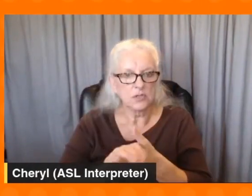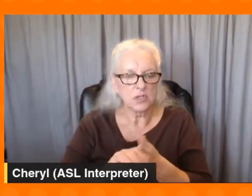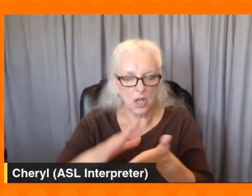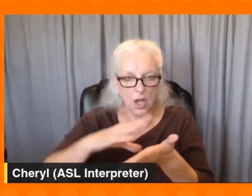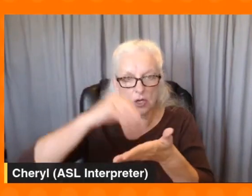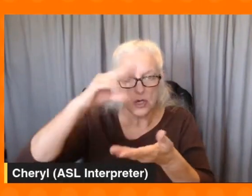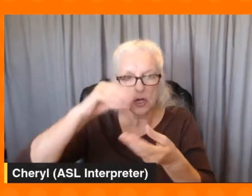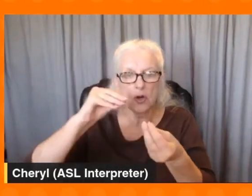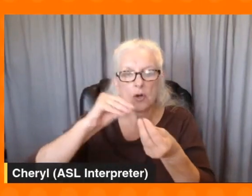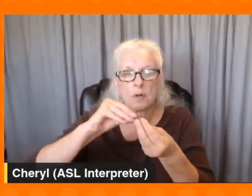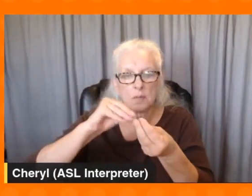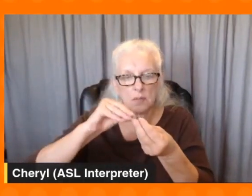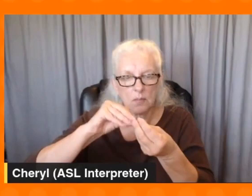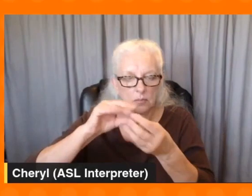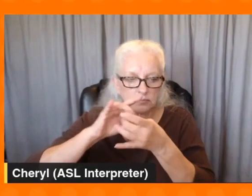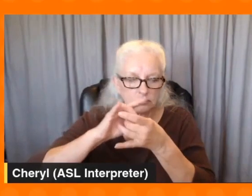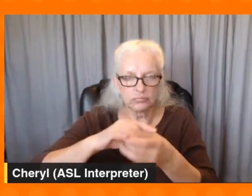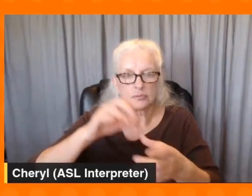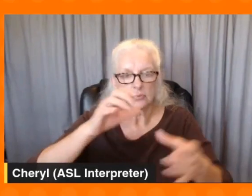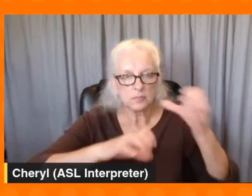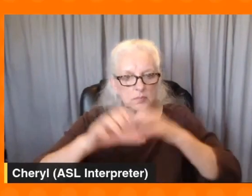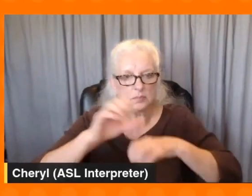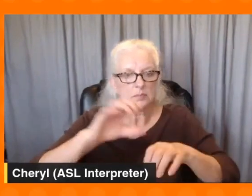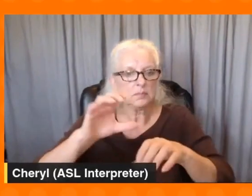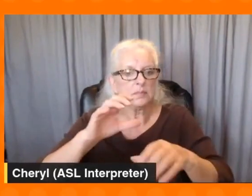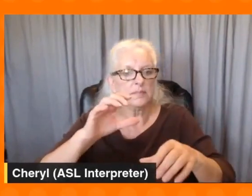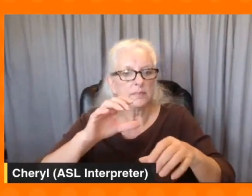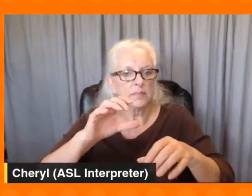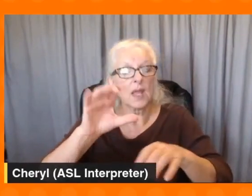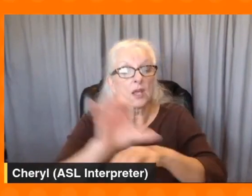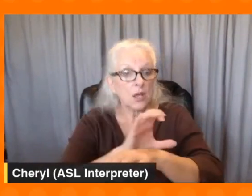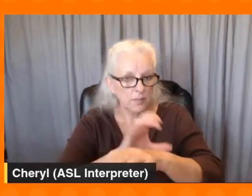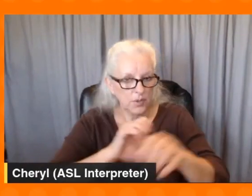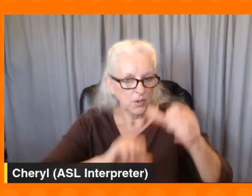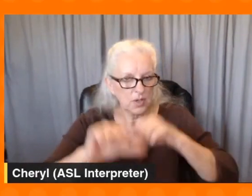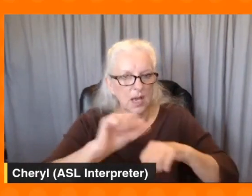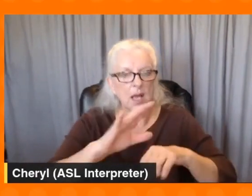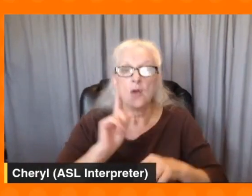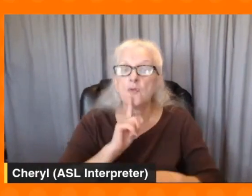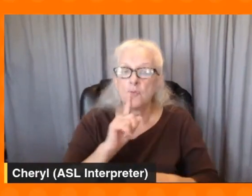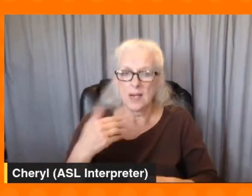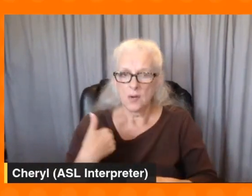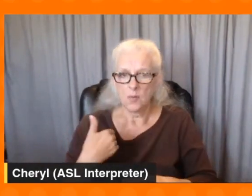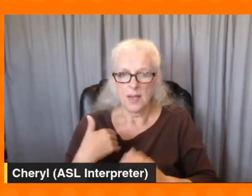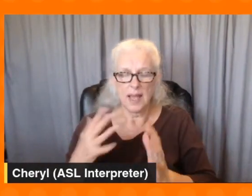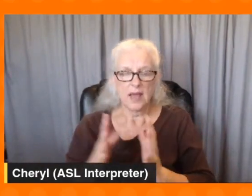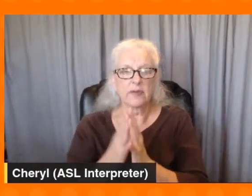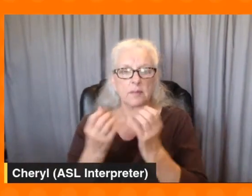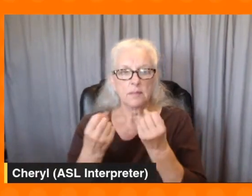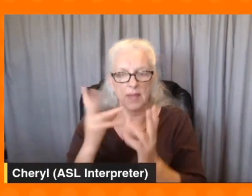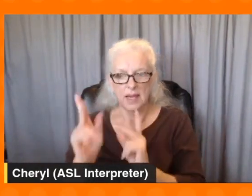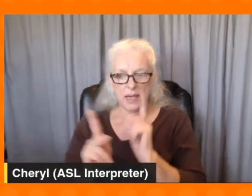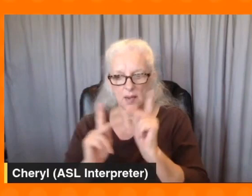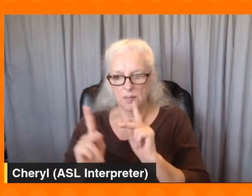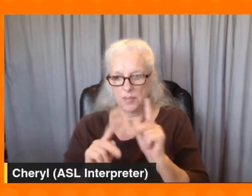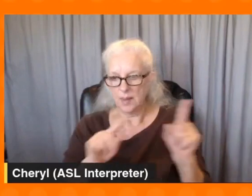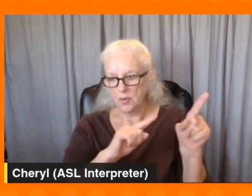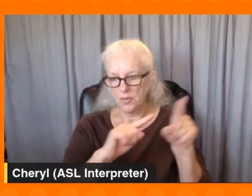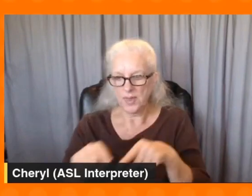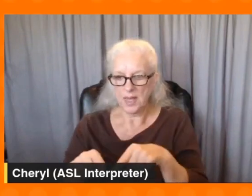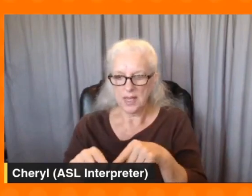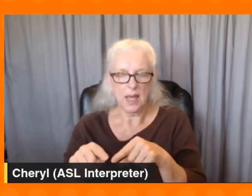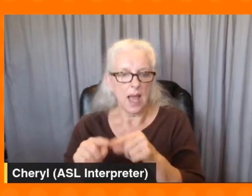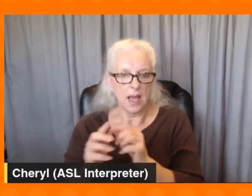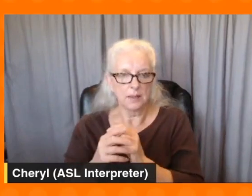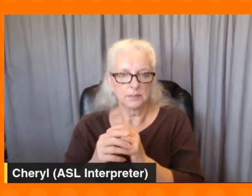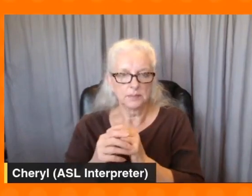in California. The best thing about this is actually that we have a large community of people that gather regularly,